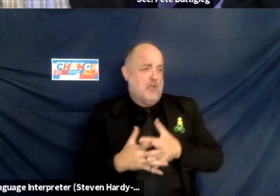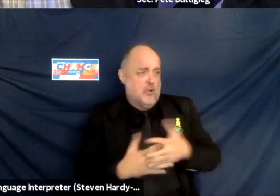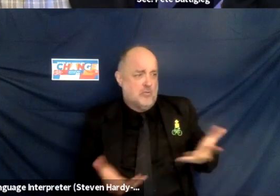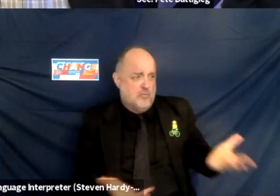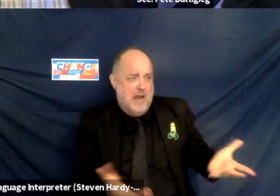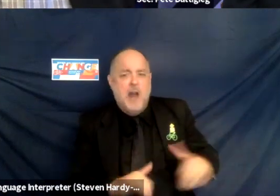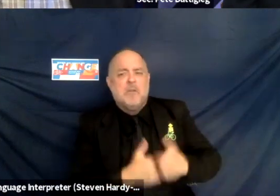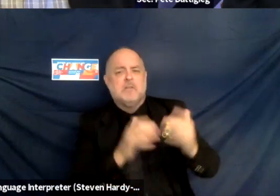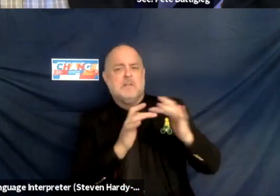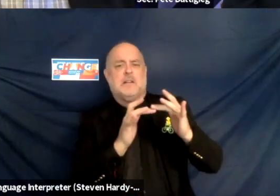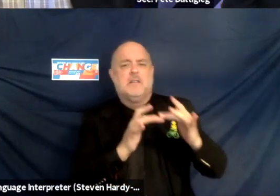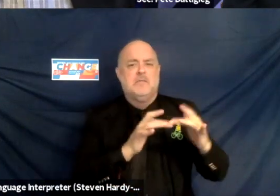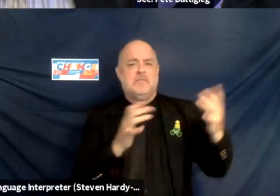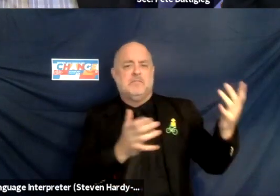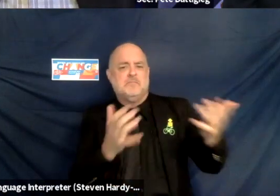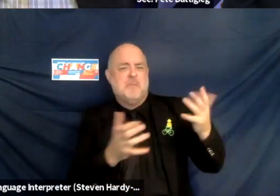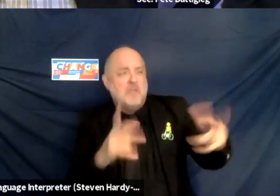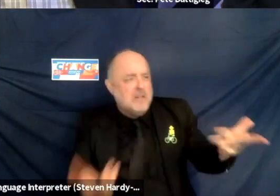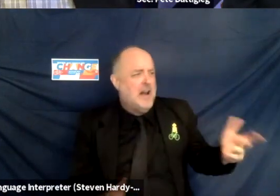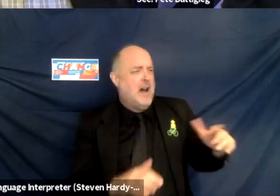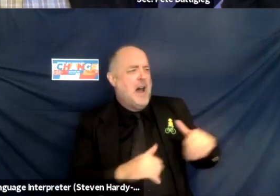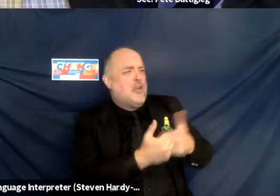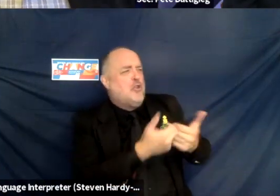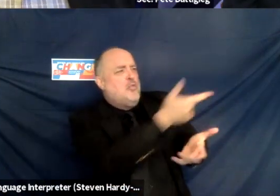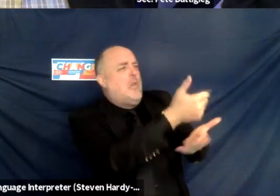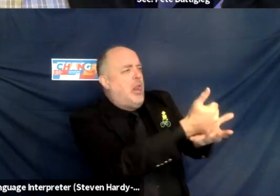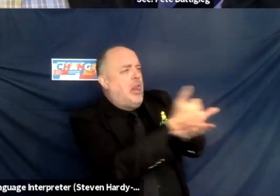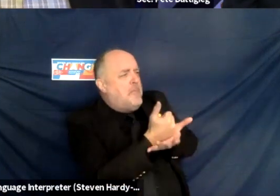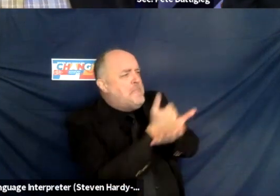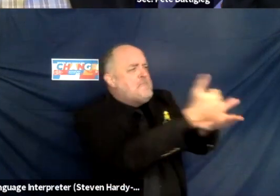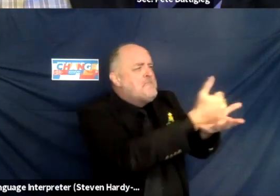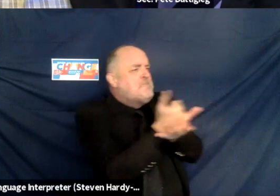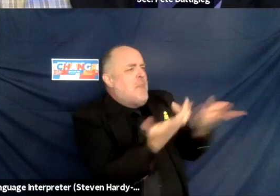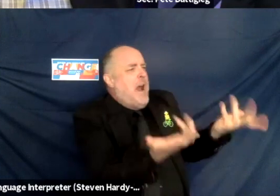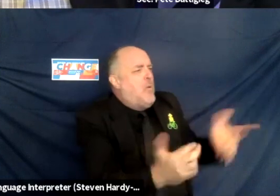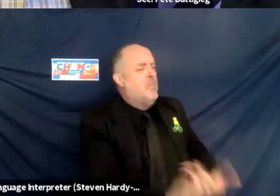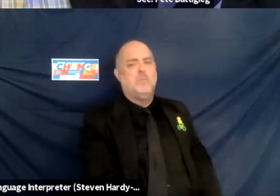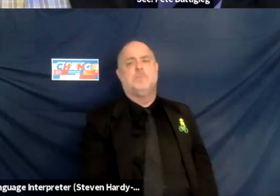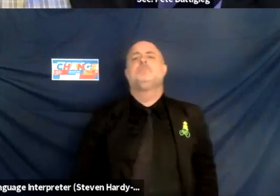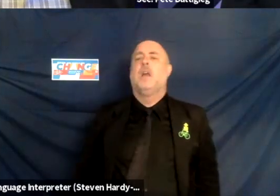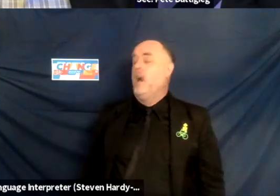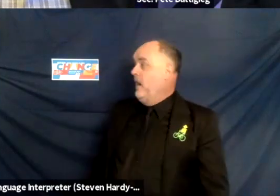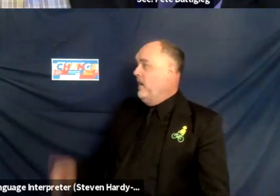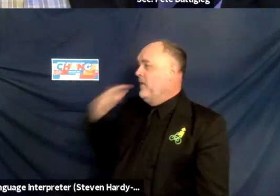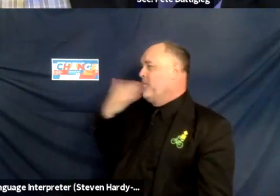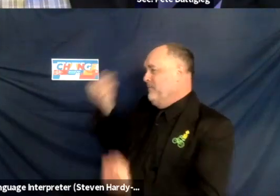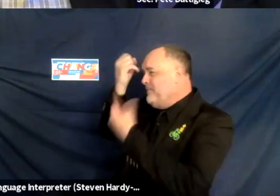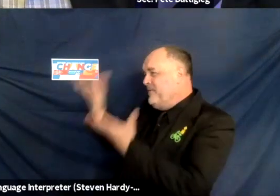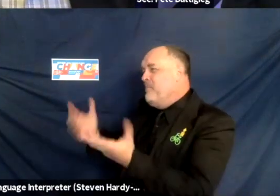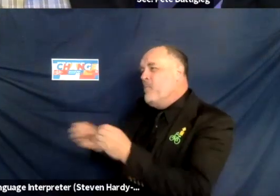mayors, and how can you help from your position, to do that? So I think the good news is more and more mayors get